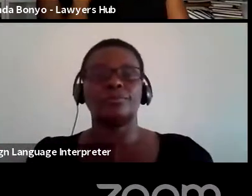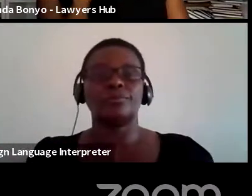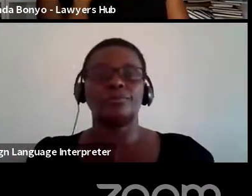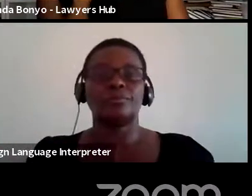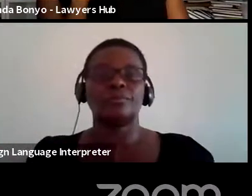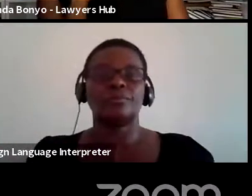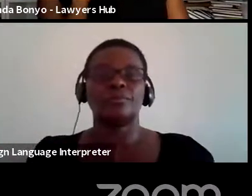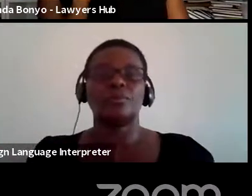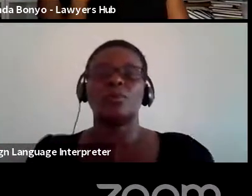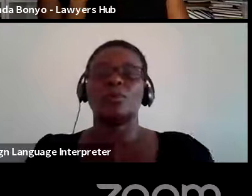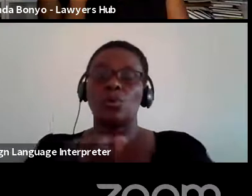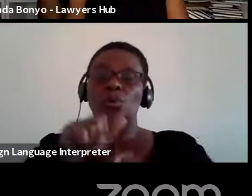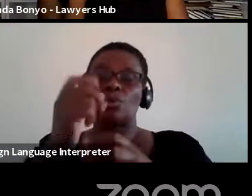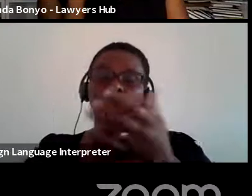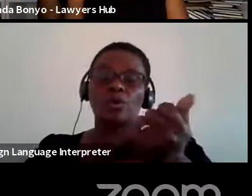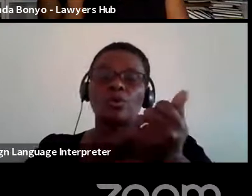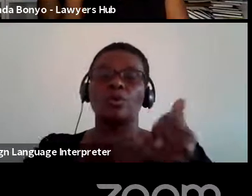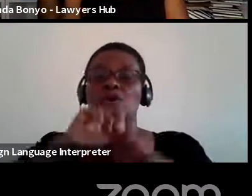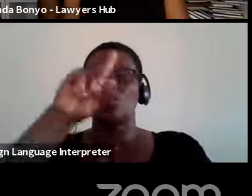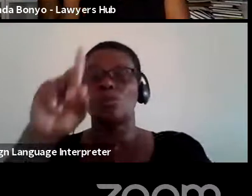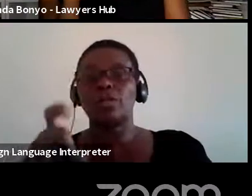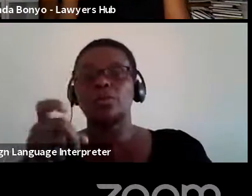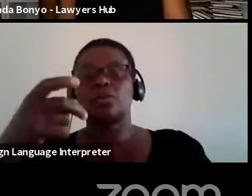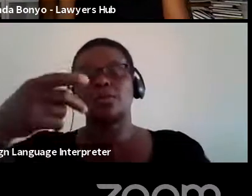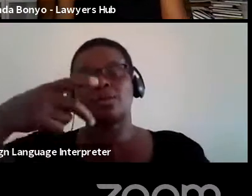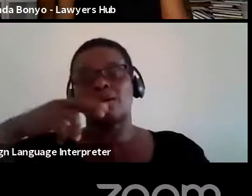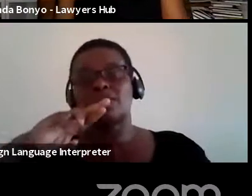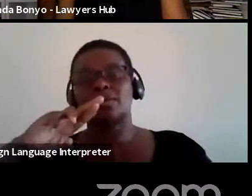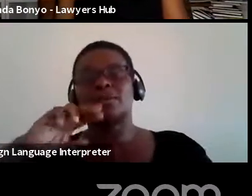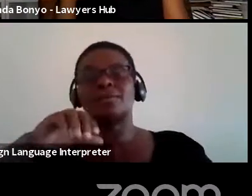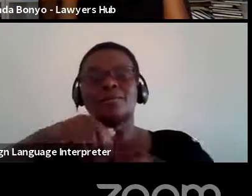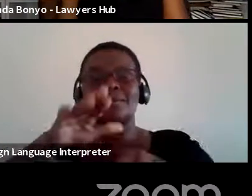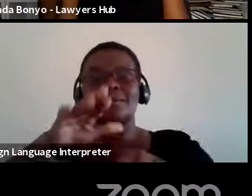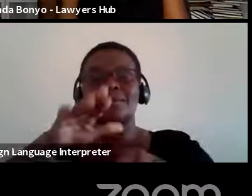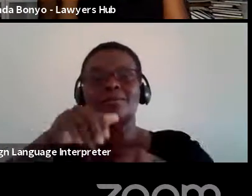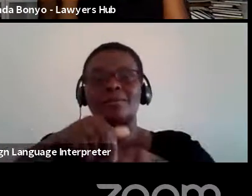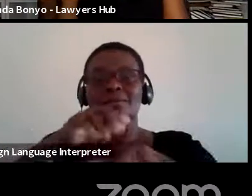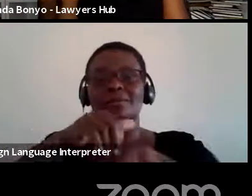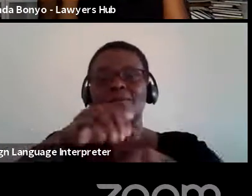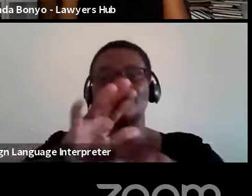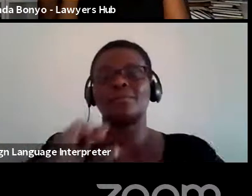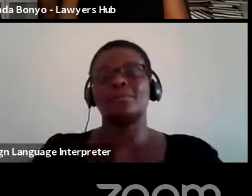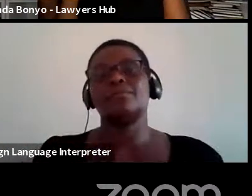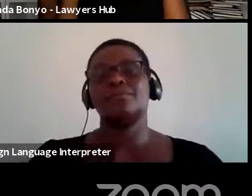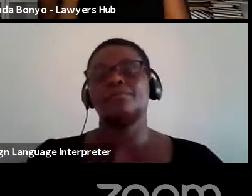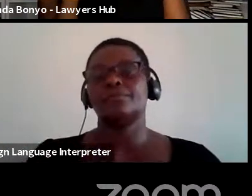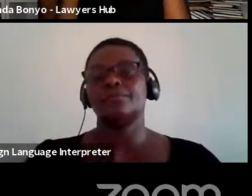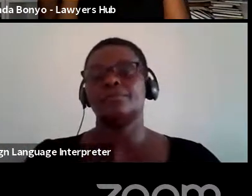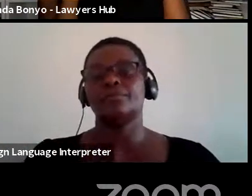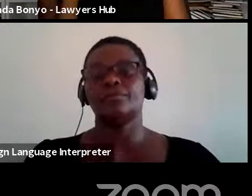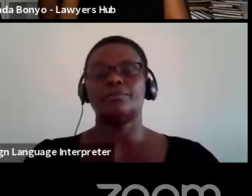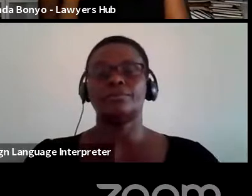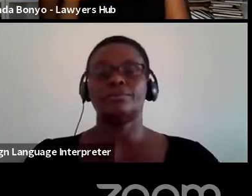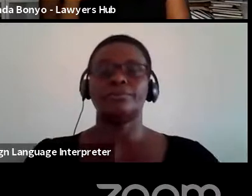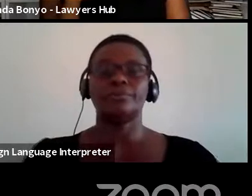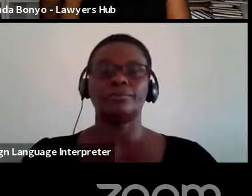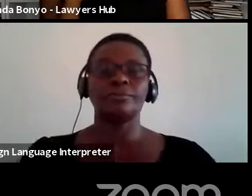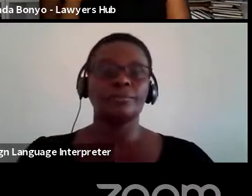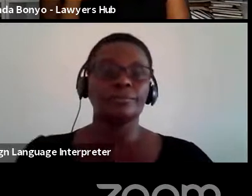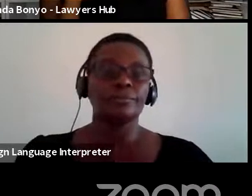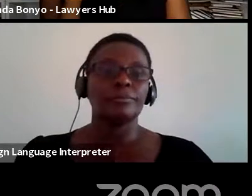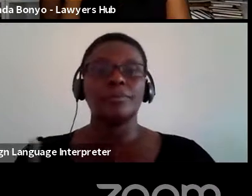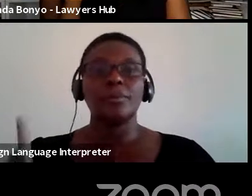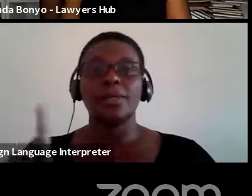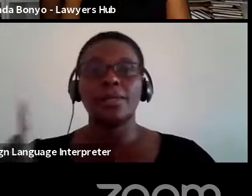do send in your questions as they come to you. I'm next going to turn to Linda. We